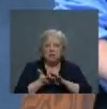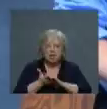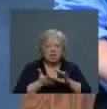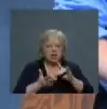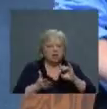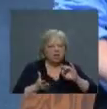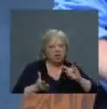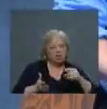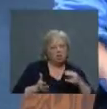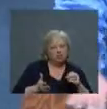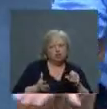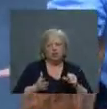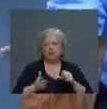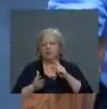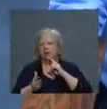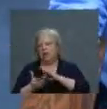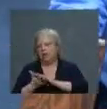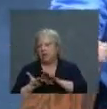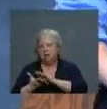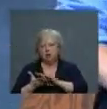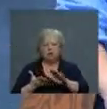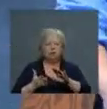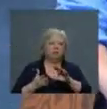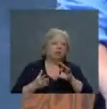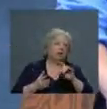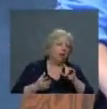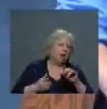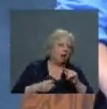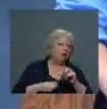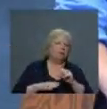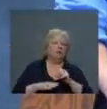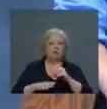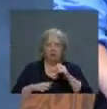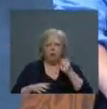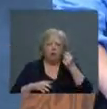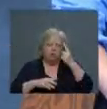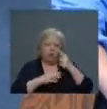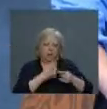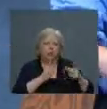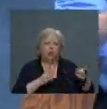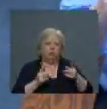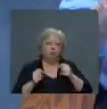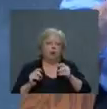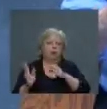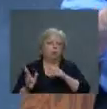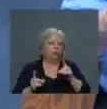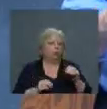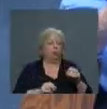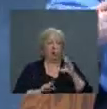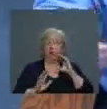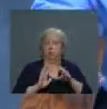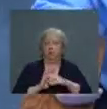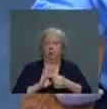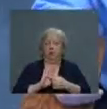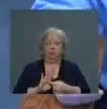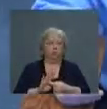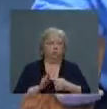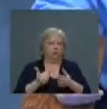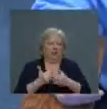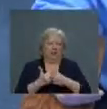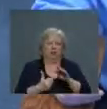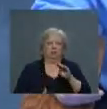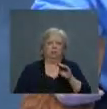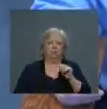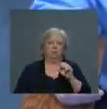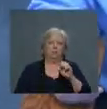I put drainage in. I clear lots. So I understand what they're trying to do. And like the picture they showed y'all where it's right next to